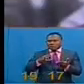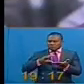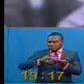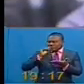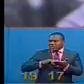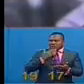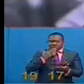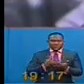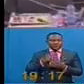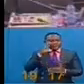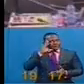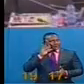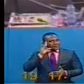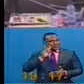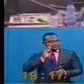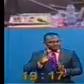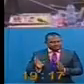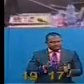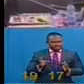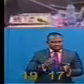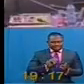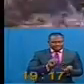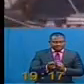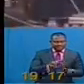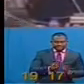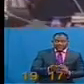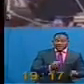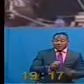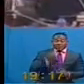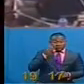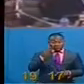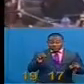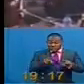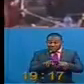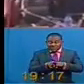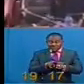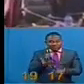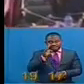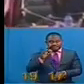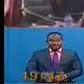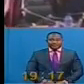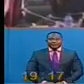state vehicles and have made appropriate amendments to avoid similar mistakes in the future.